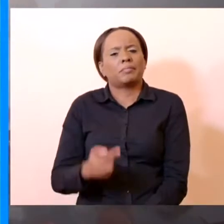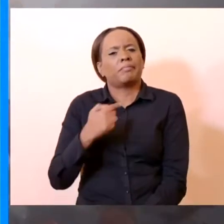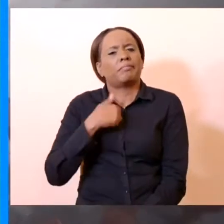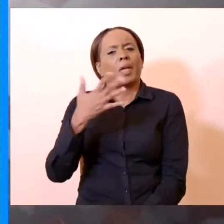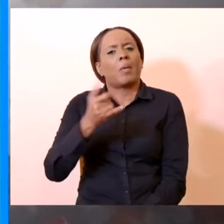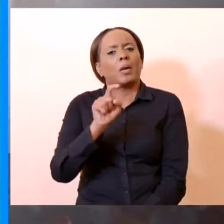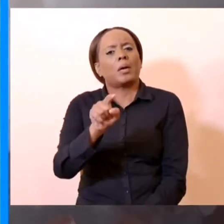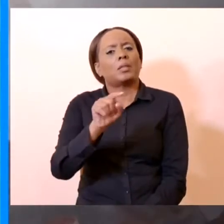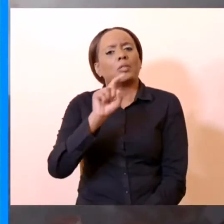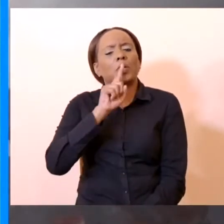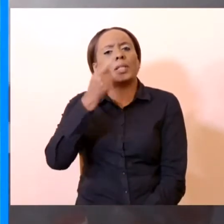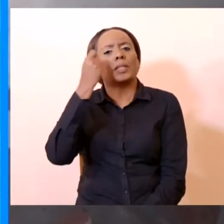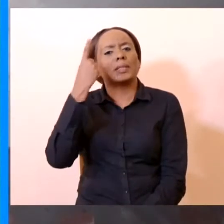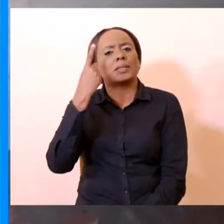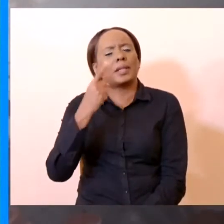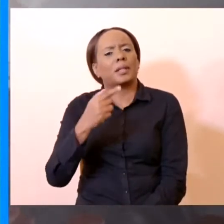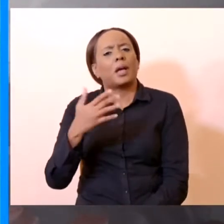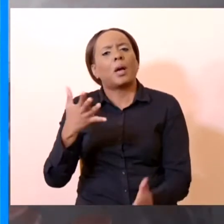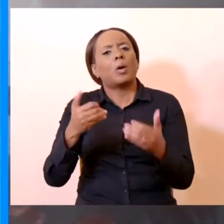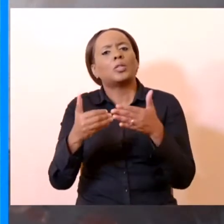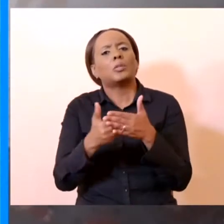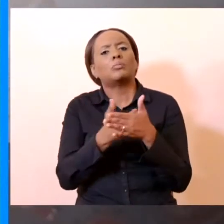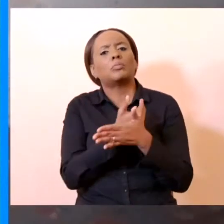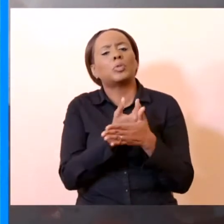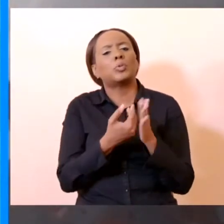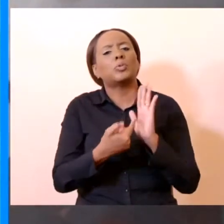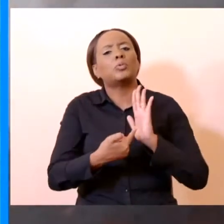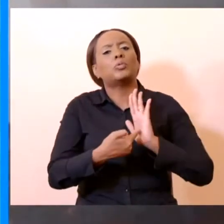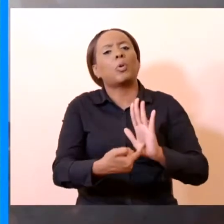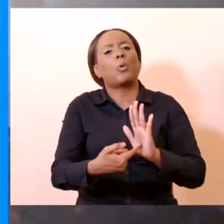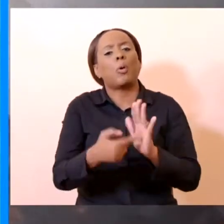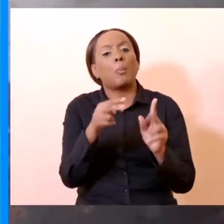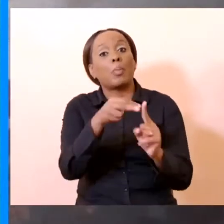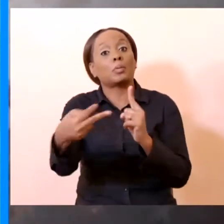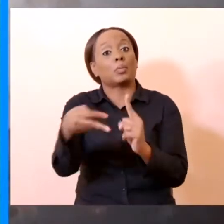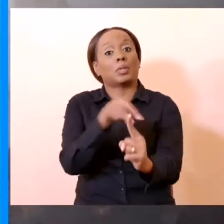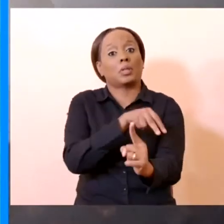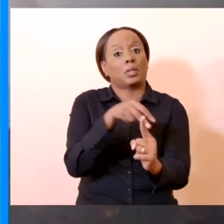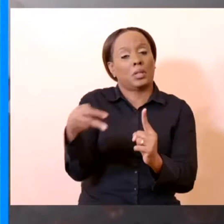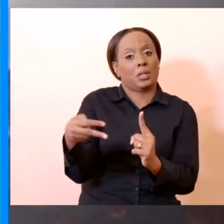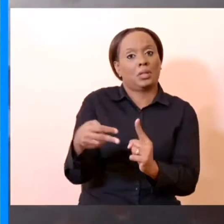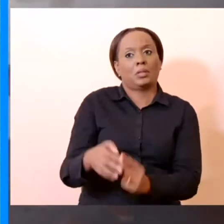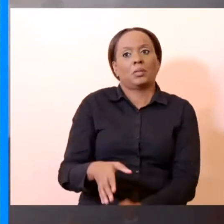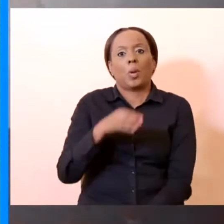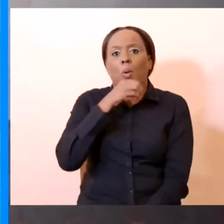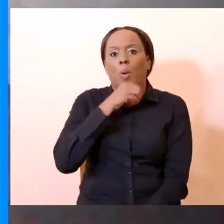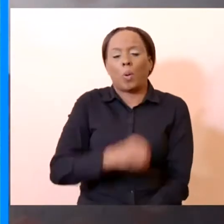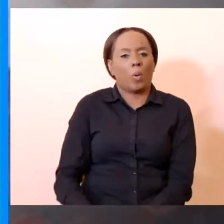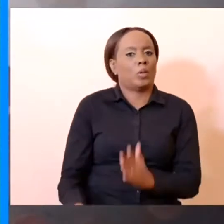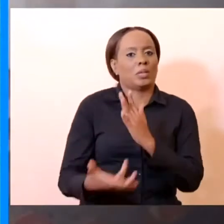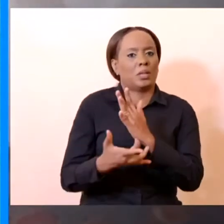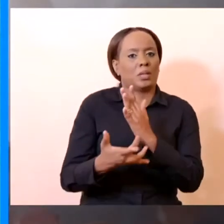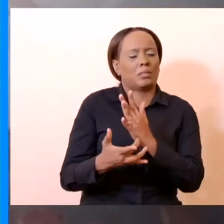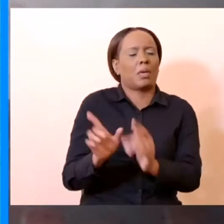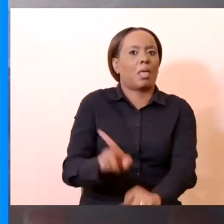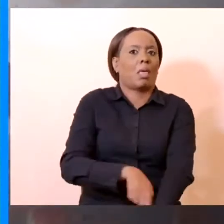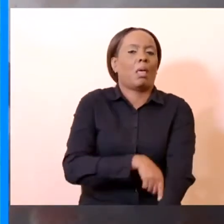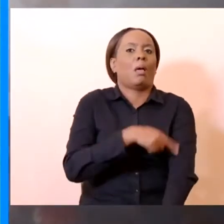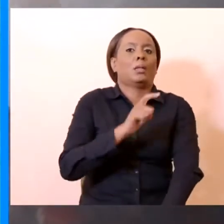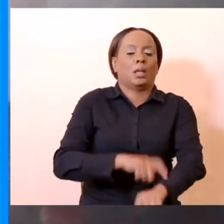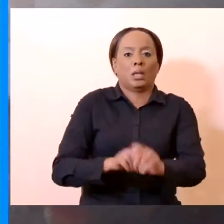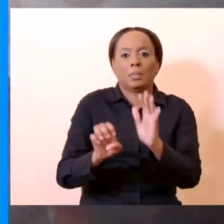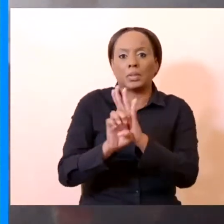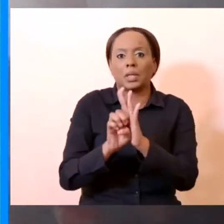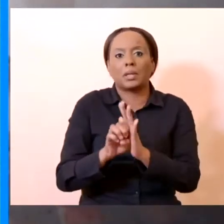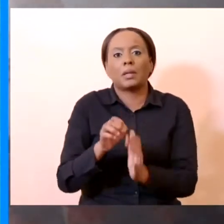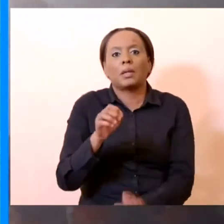perspective, historically, vaccines take a very long time because the old technology used took a long time. So for instance, the